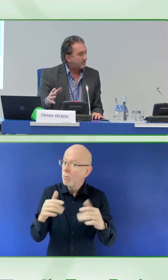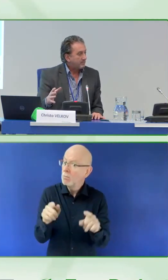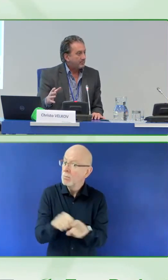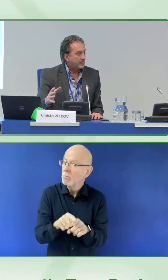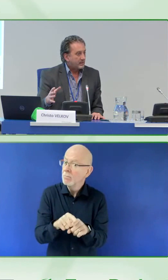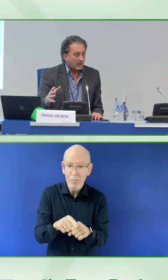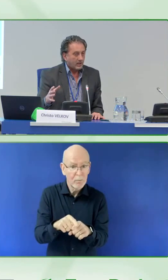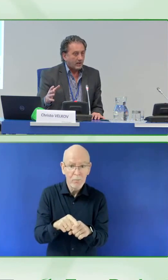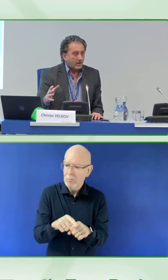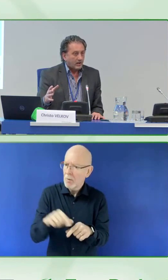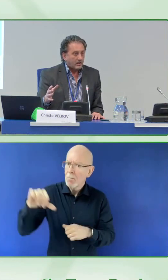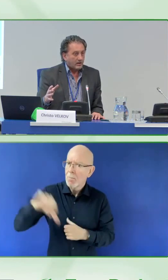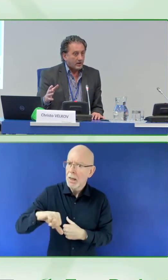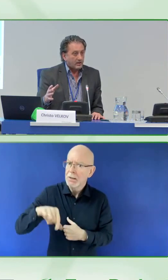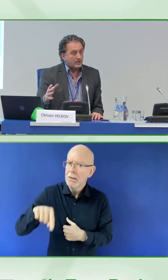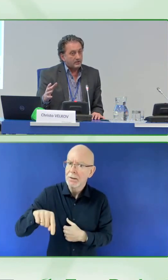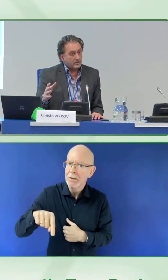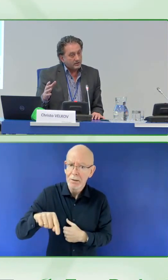now,